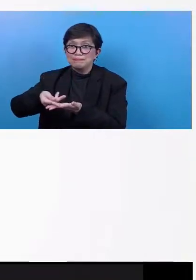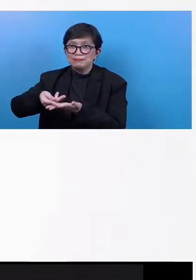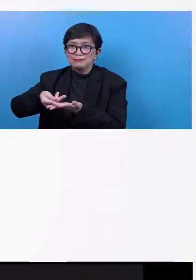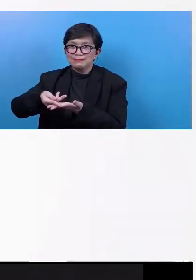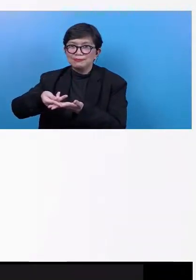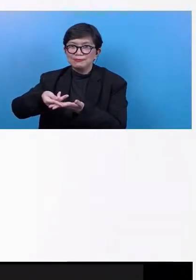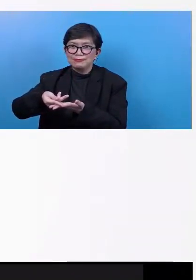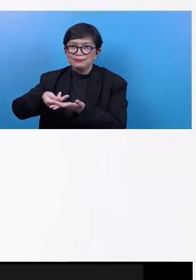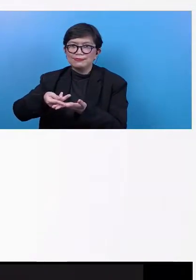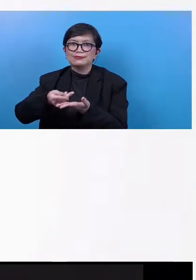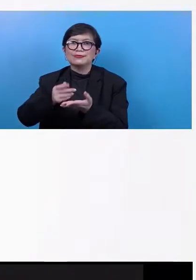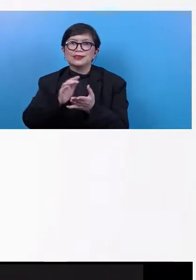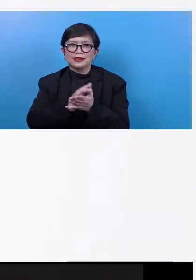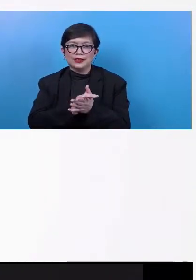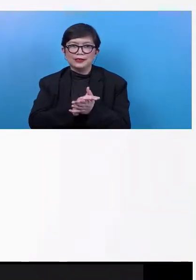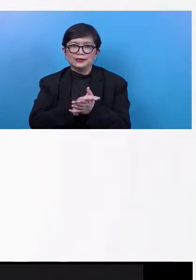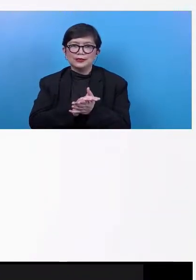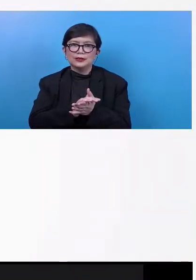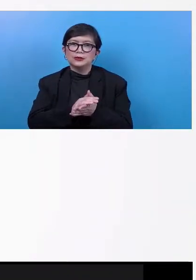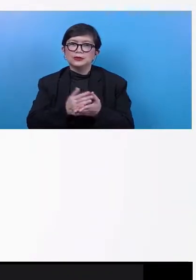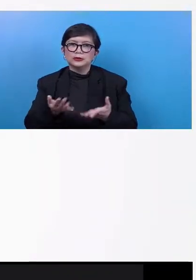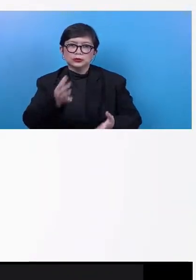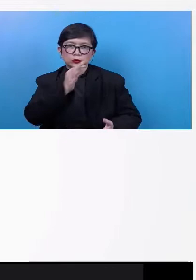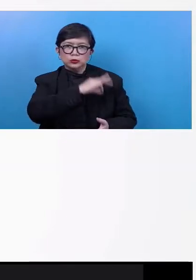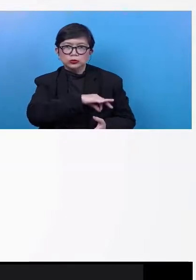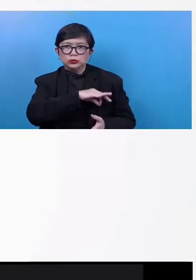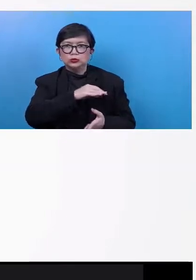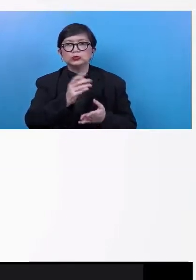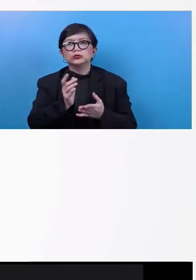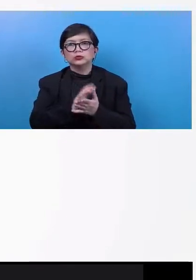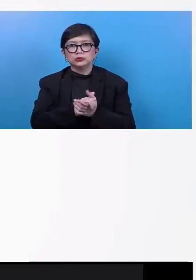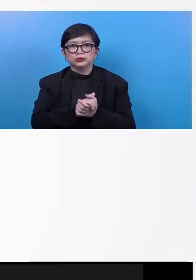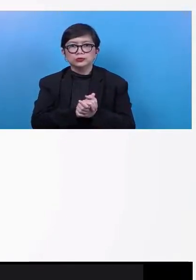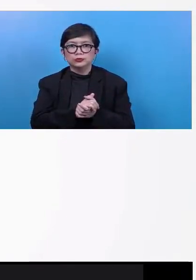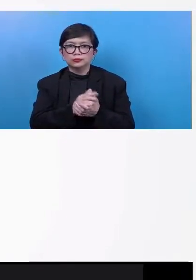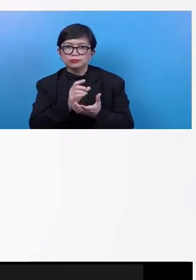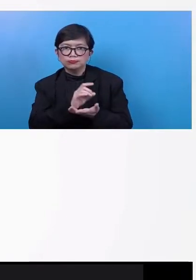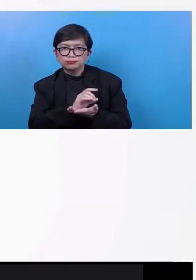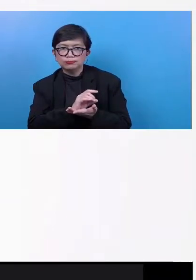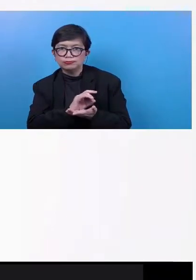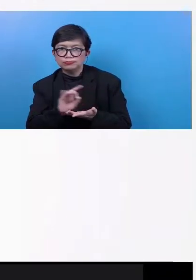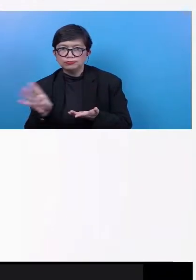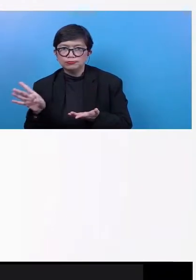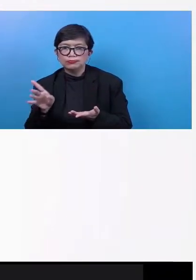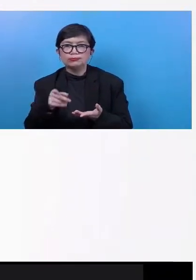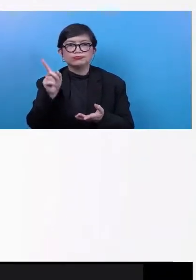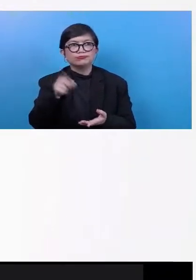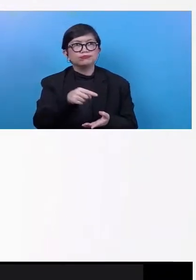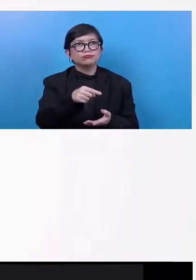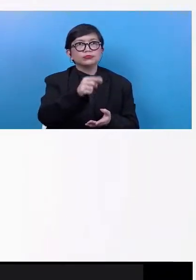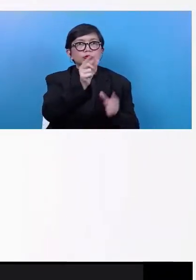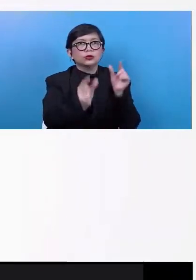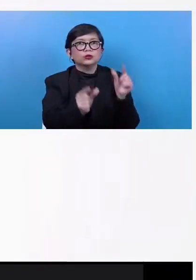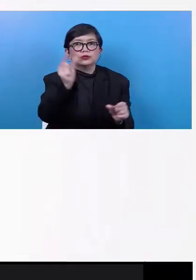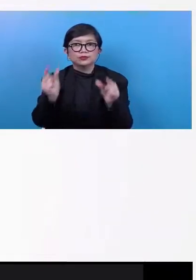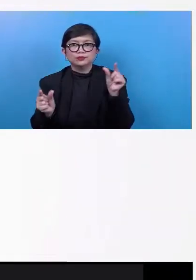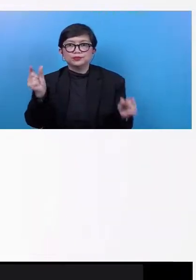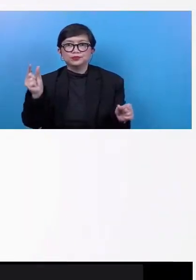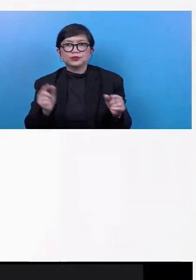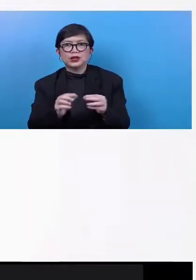solutions, multi-hazard, all of society, and absolutely the financing issue. Now, some of the things that you have touched